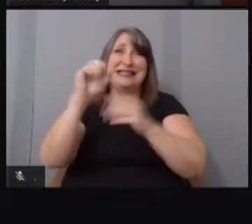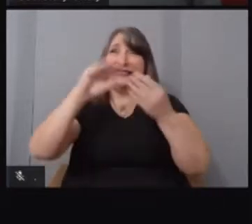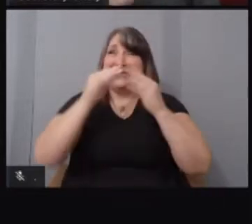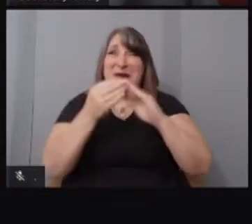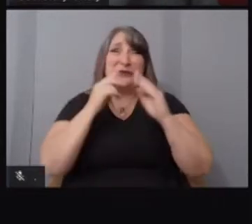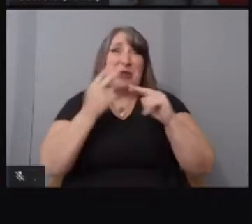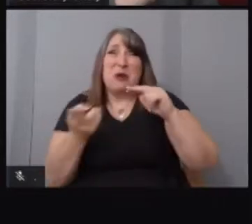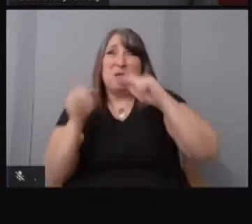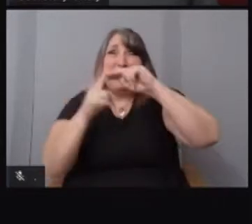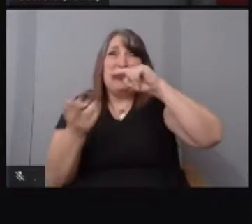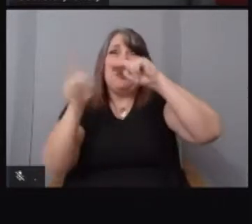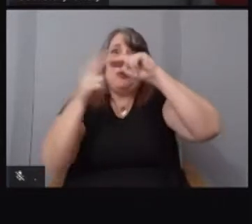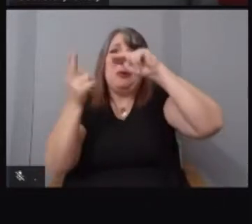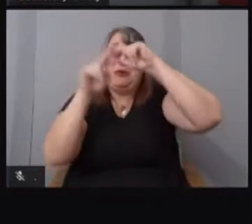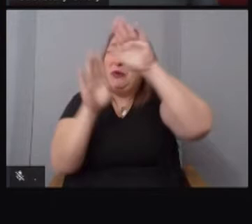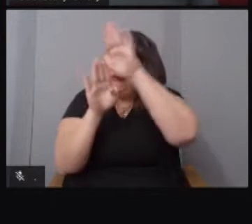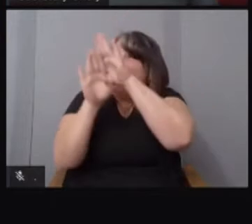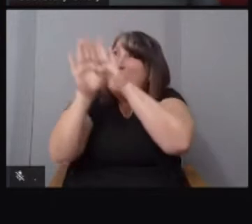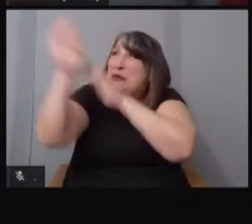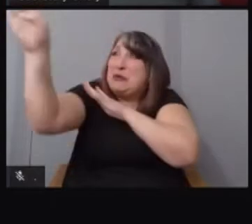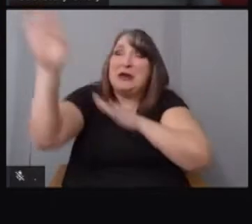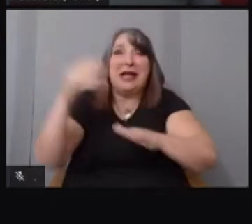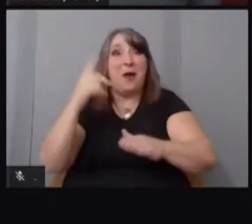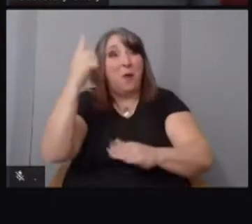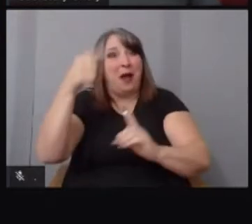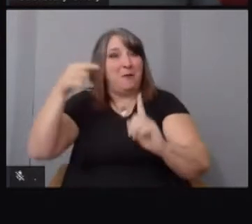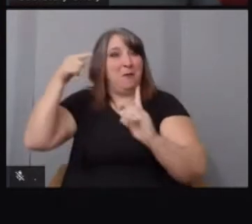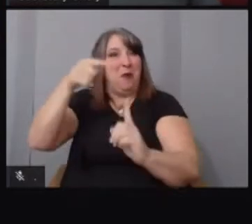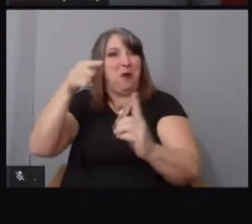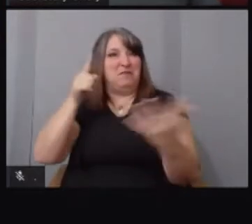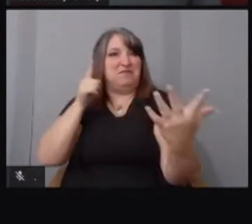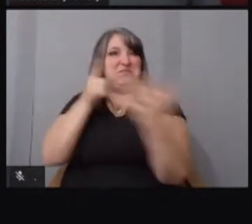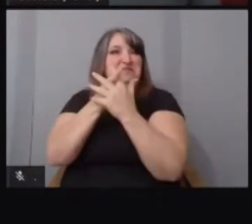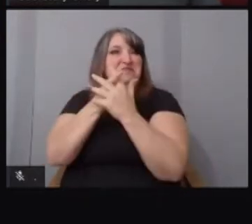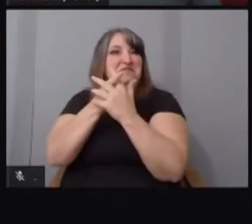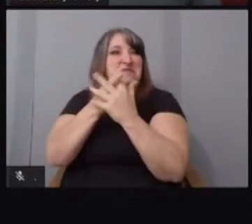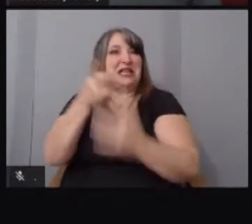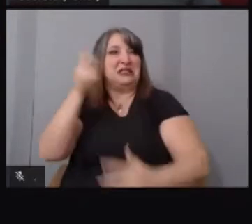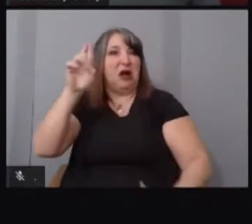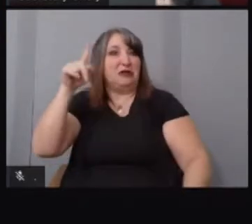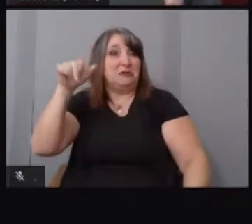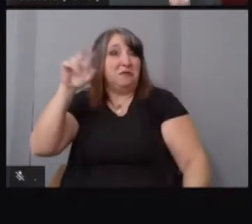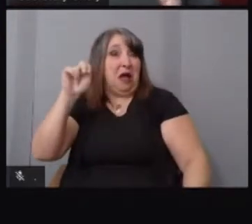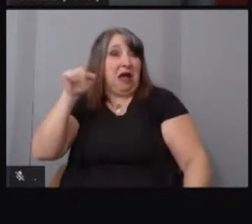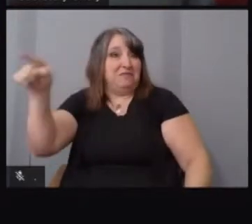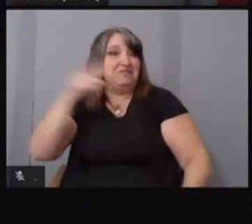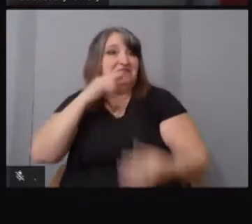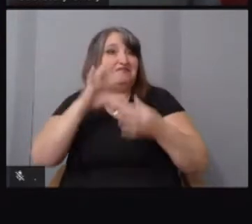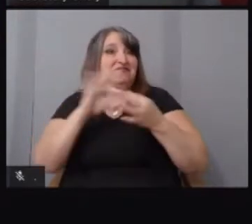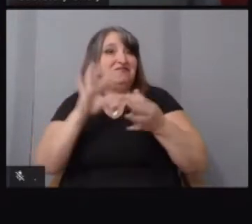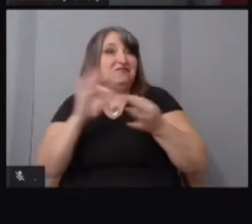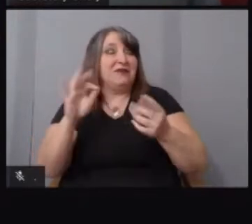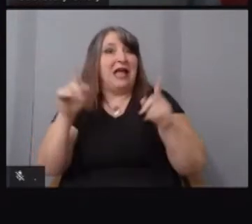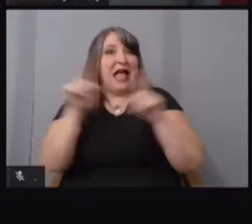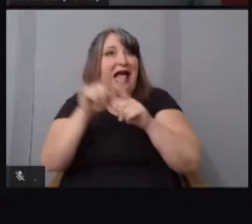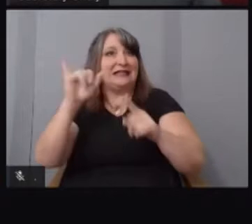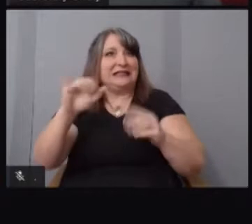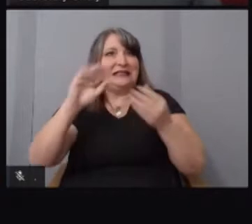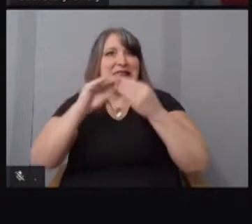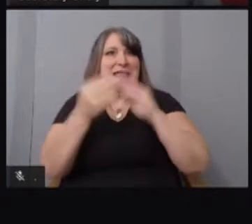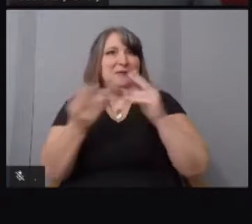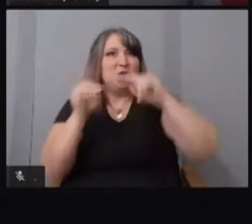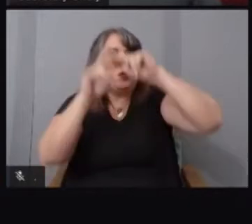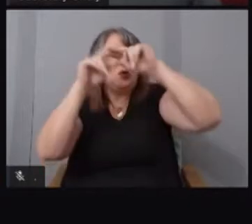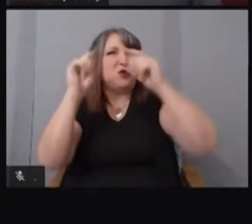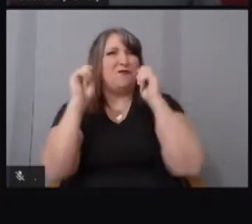surging, and I'll just punctuate a point that Dr. Pon made, which is as we look at this rapid rate of